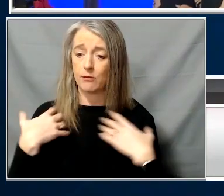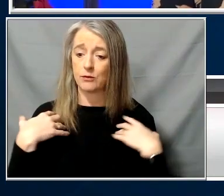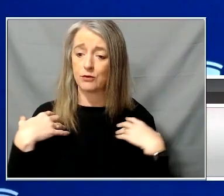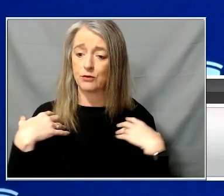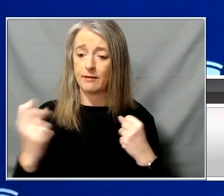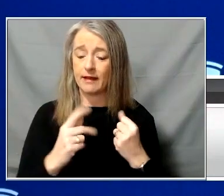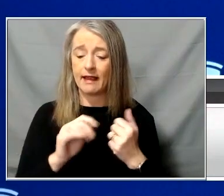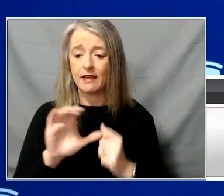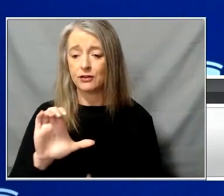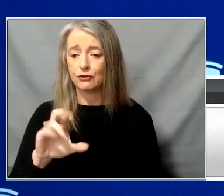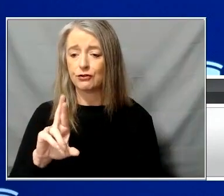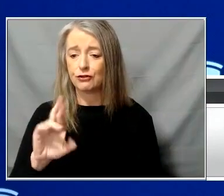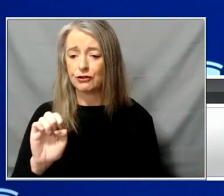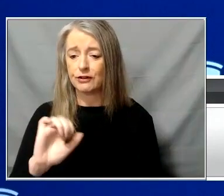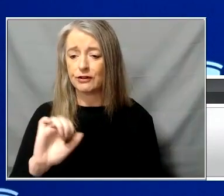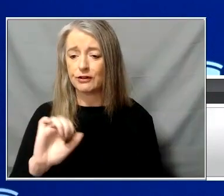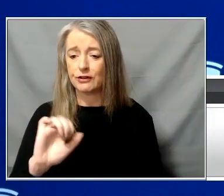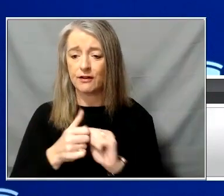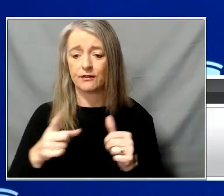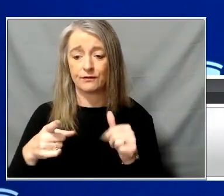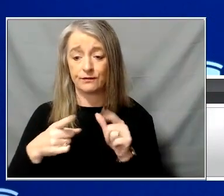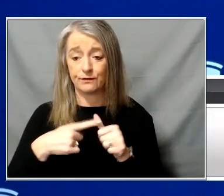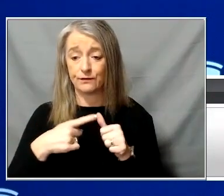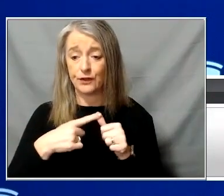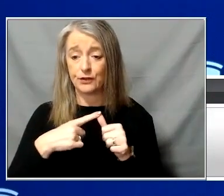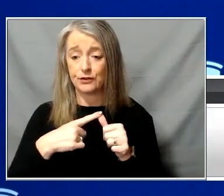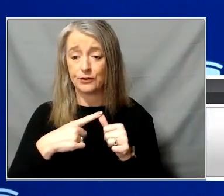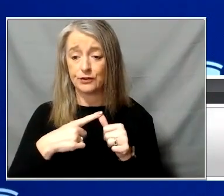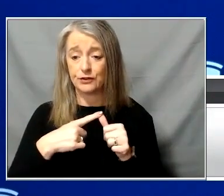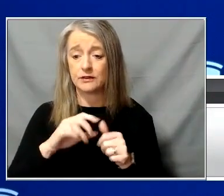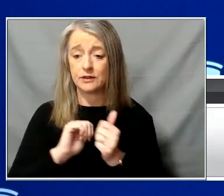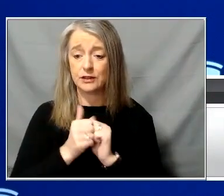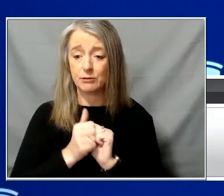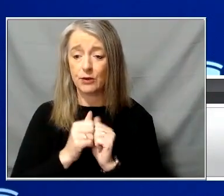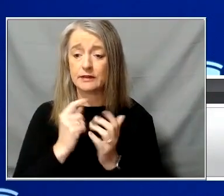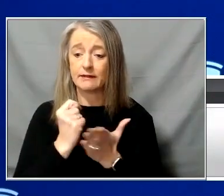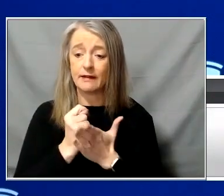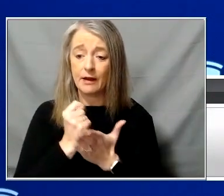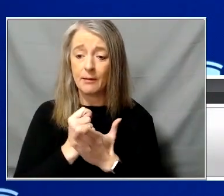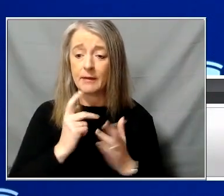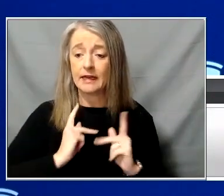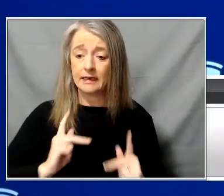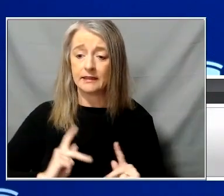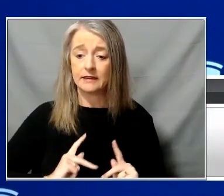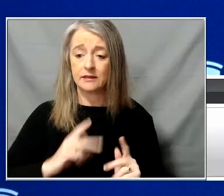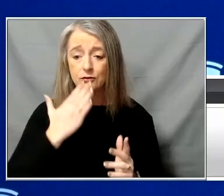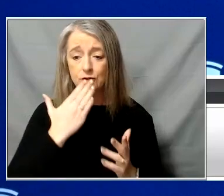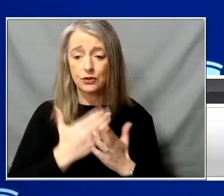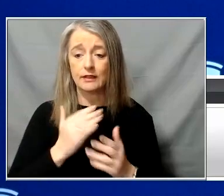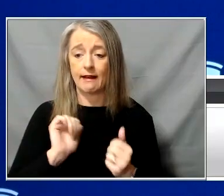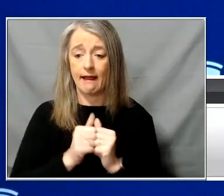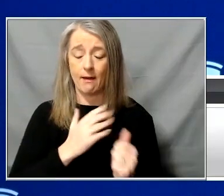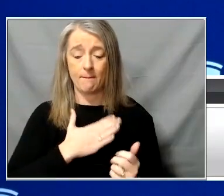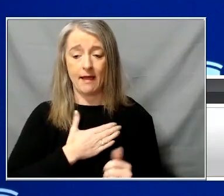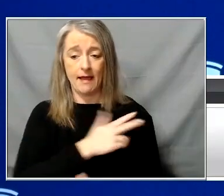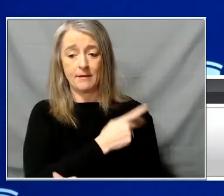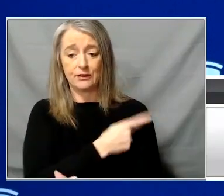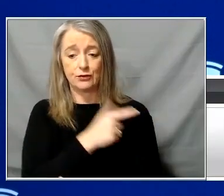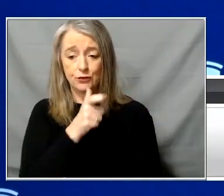Sure. I think, first of all, sports medicine, physical therapy is a great way that I treat a lot of my patients with it.